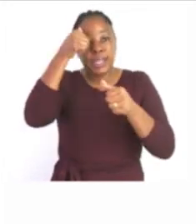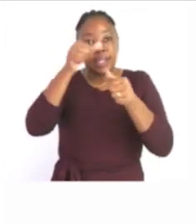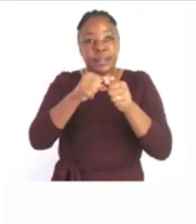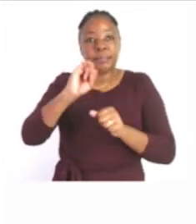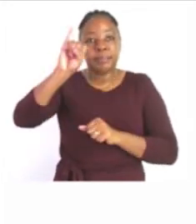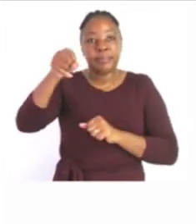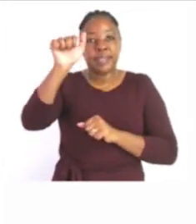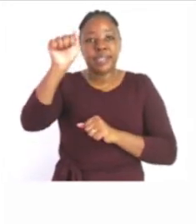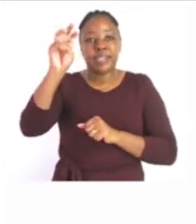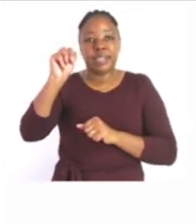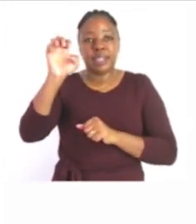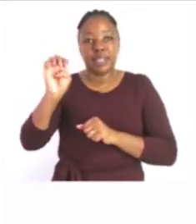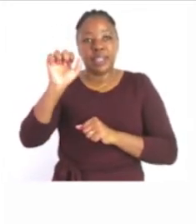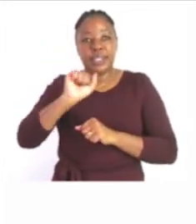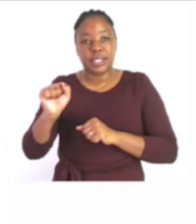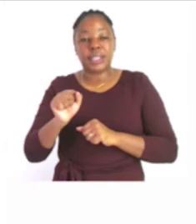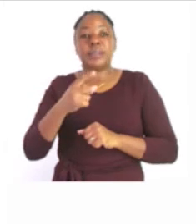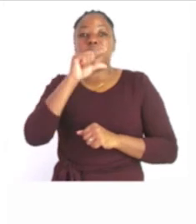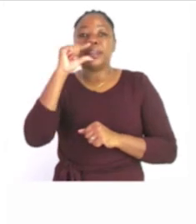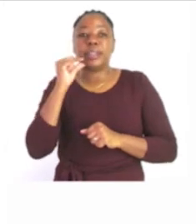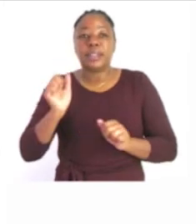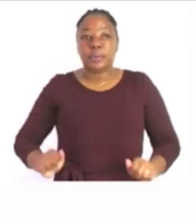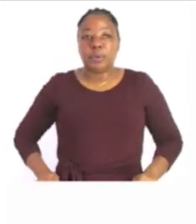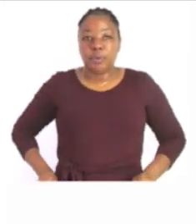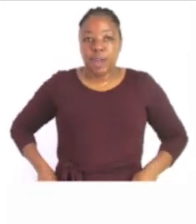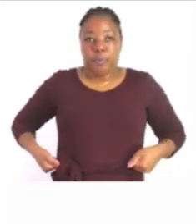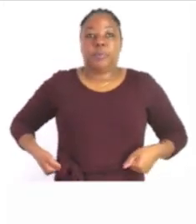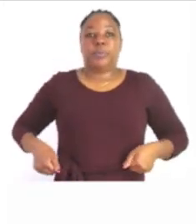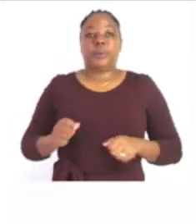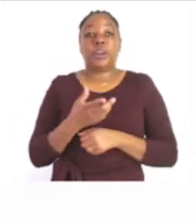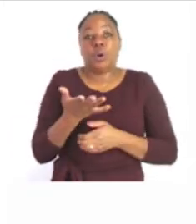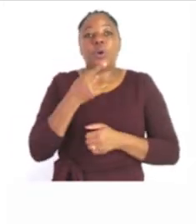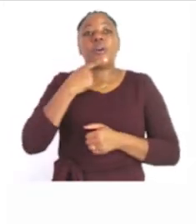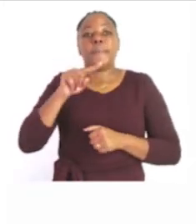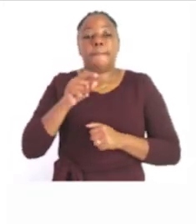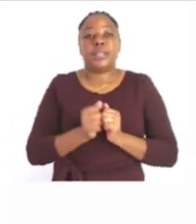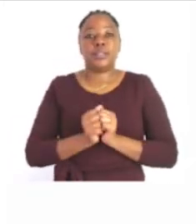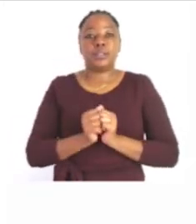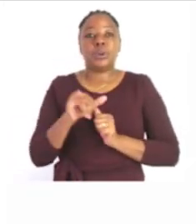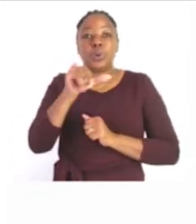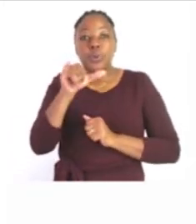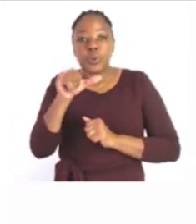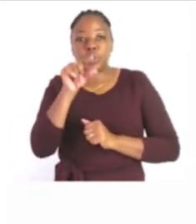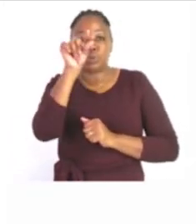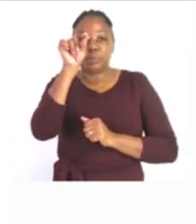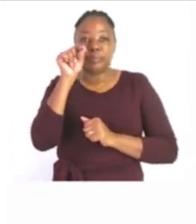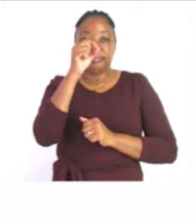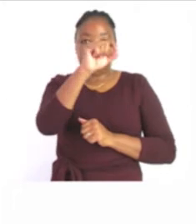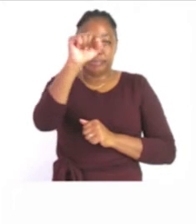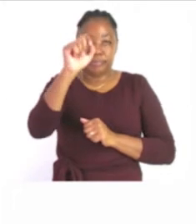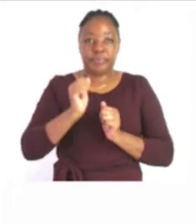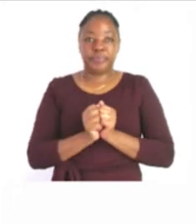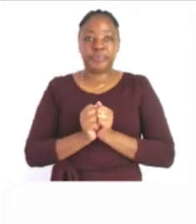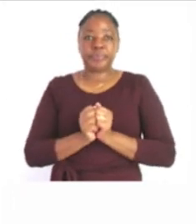make sense. Otherwise, it is not a sentence and it is not English. So we will